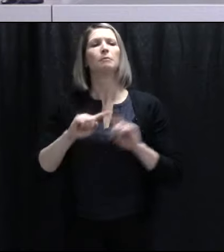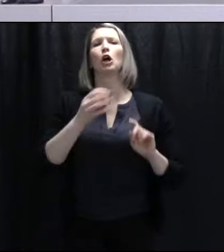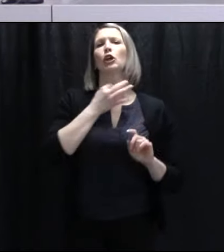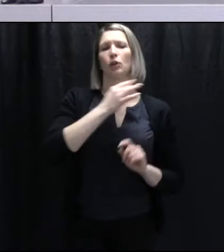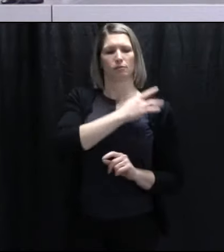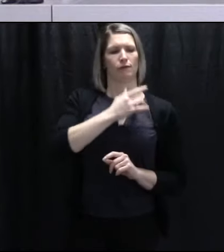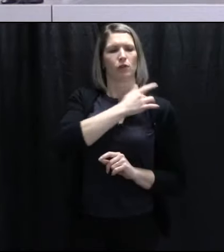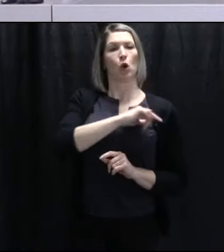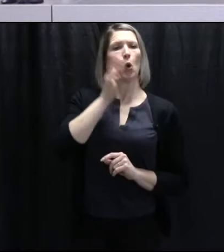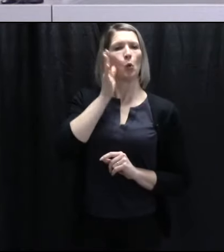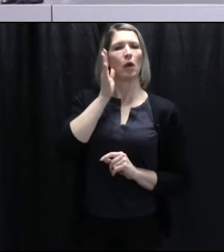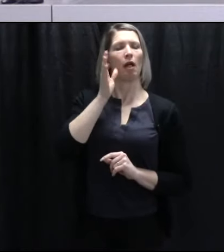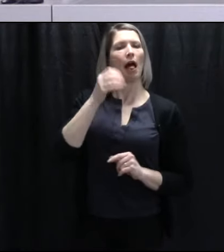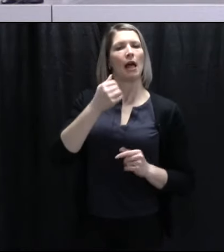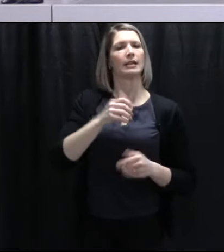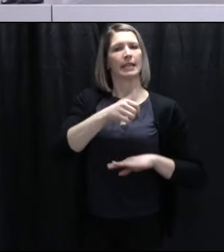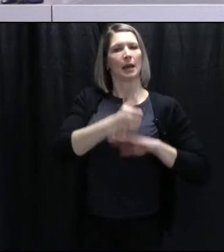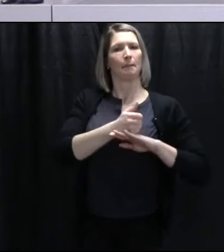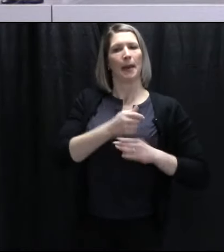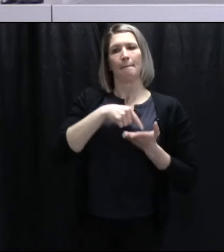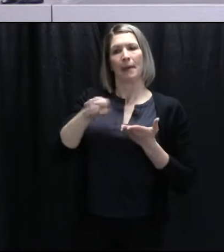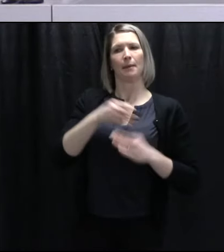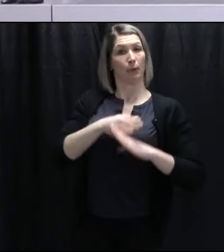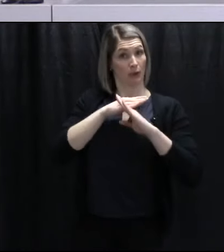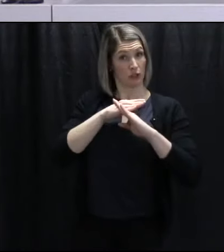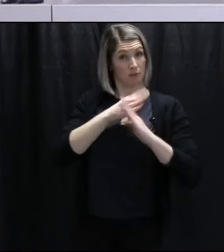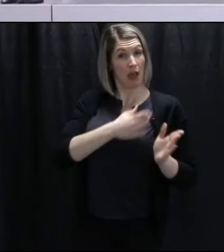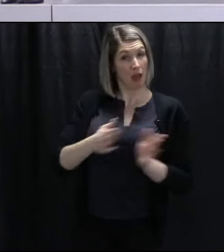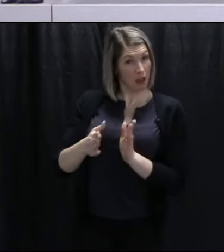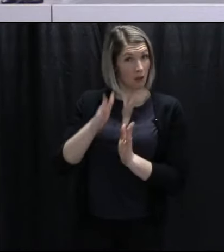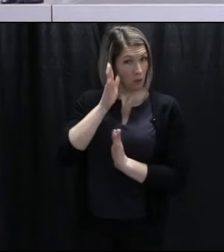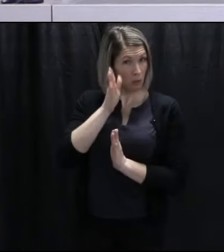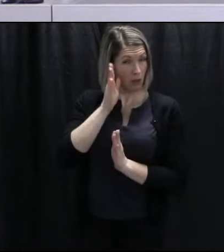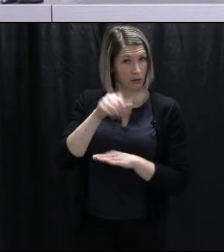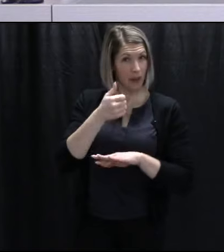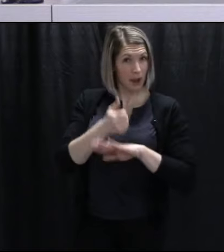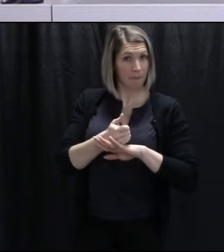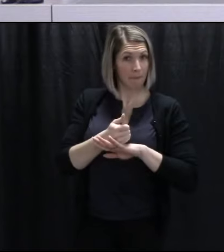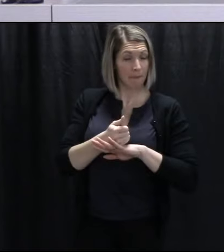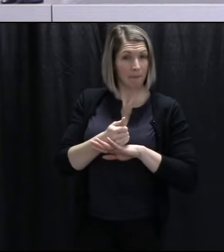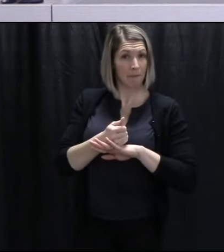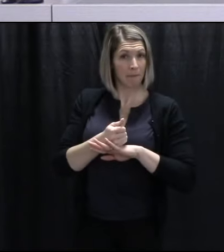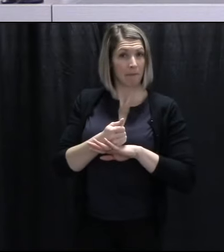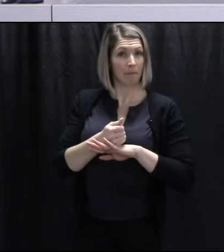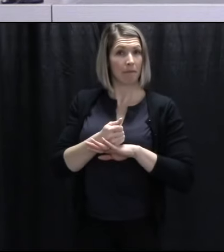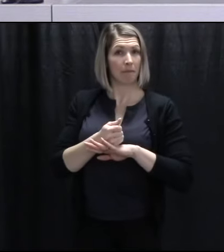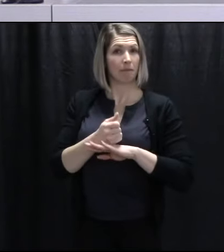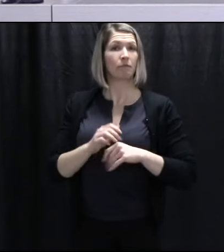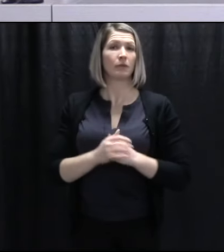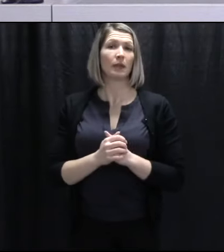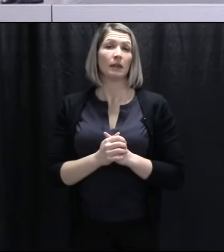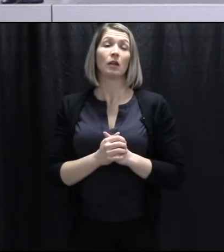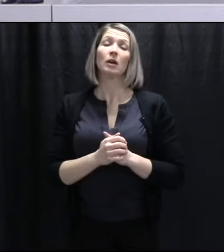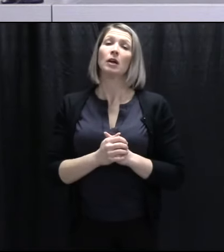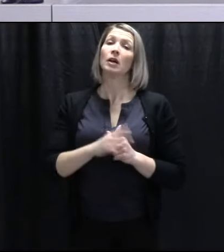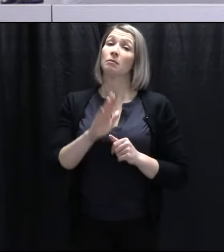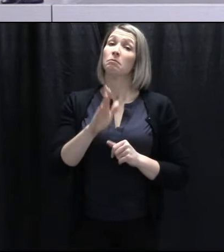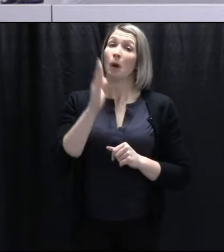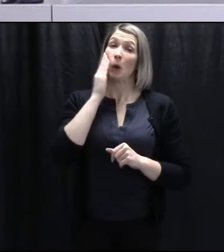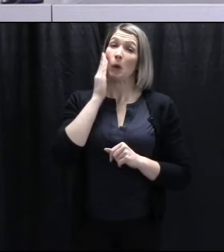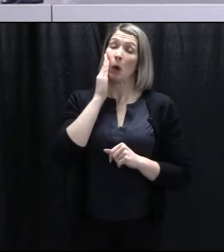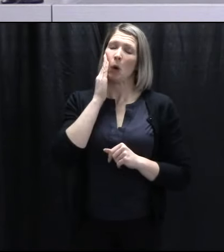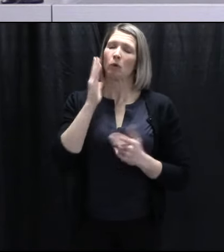paid protections for essential workers like gas clerks or grocery store workers who do need to stay home while sick as part of the public health emergency,